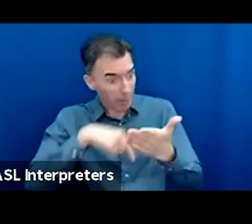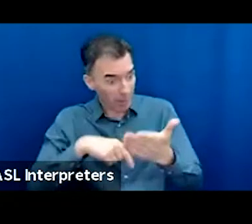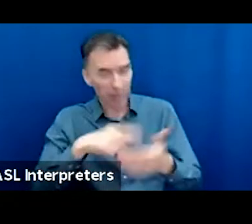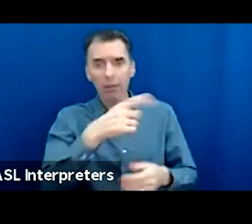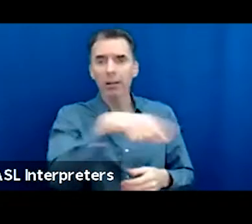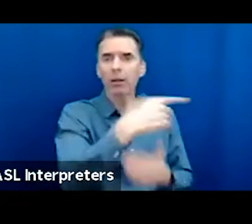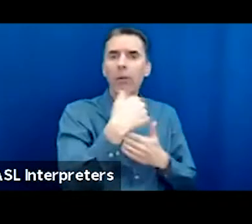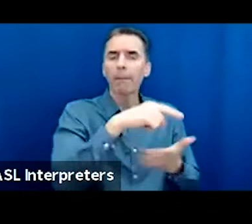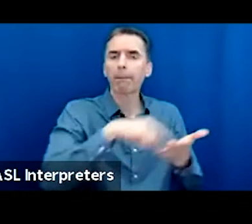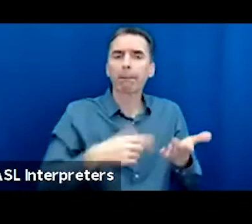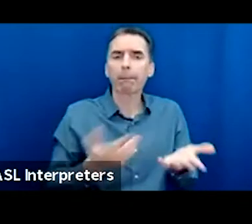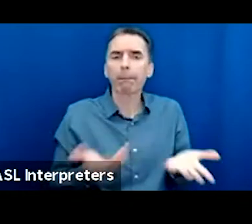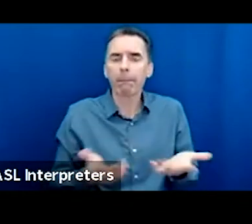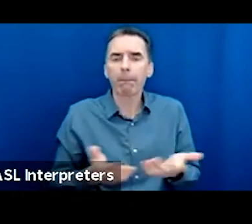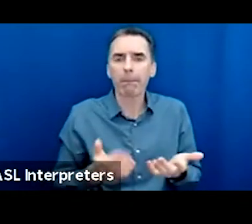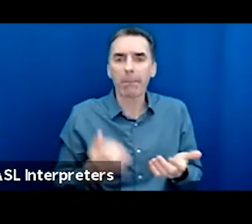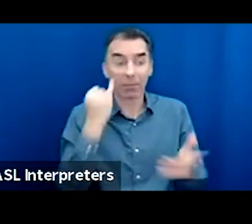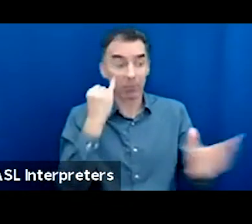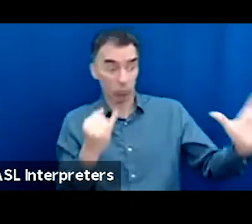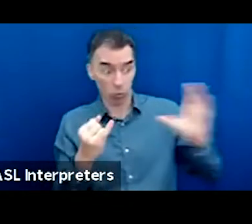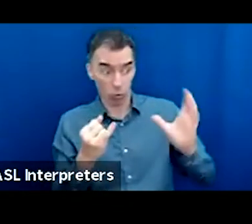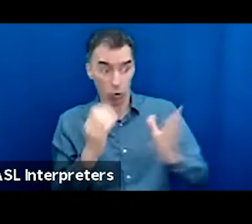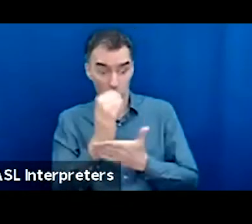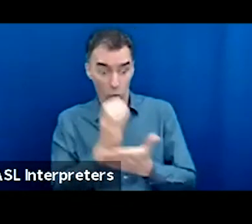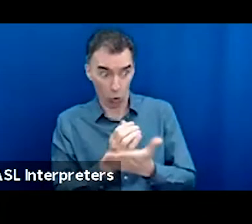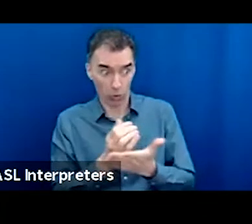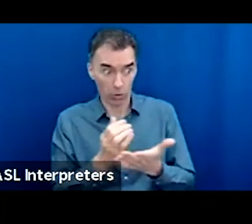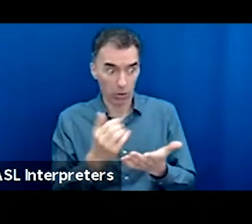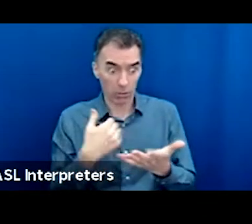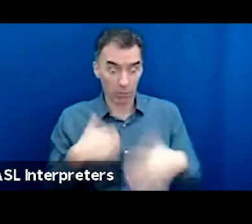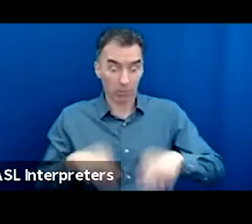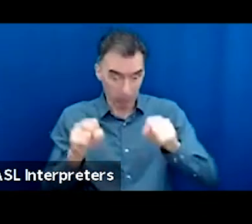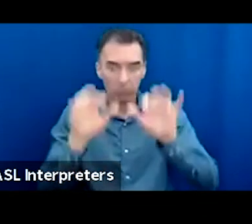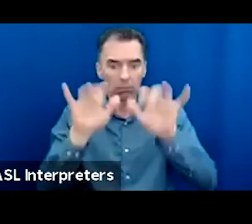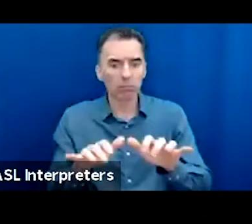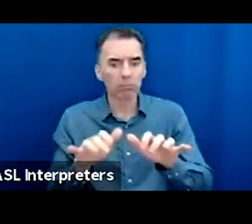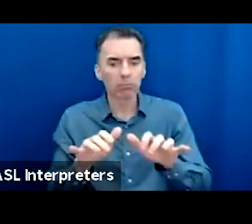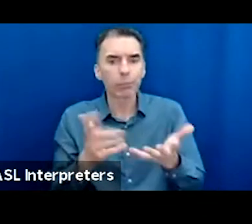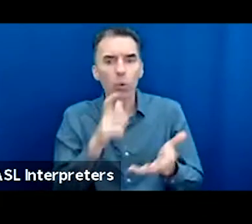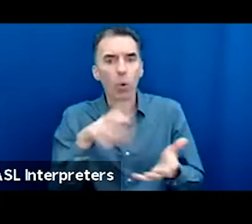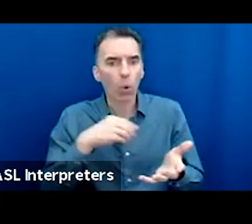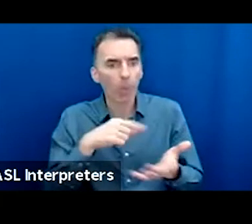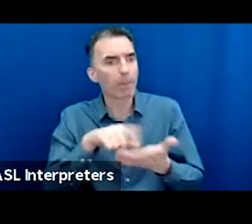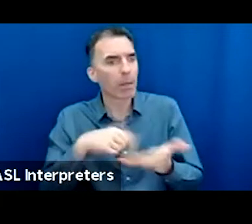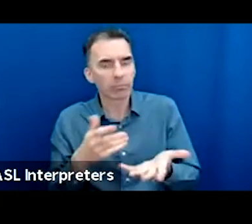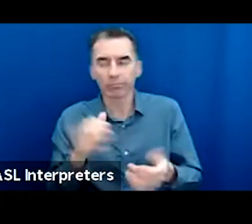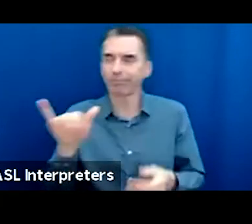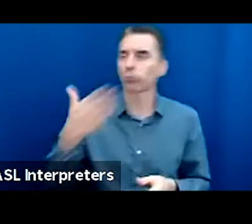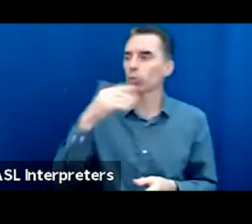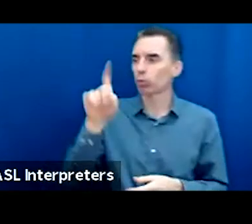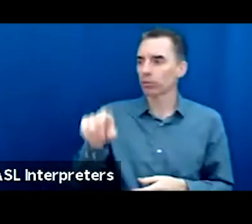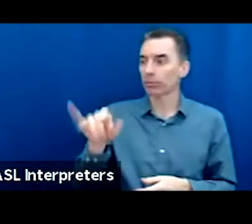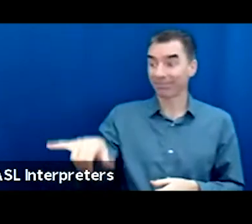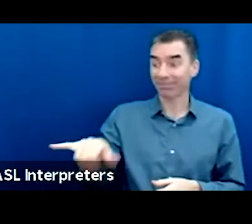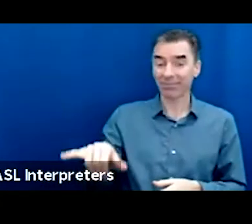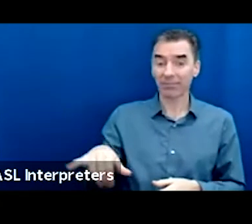us when we're given a course, or we're offered a course? Thank you. It's really great questions, and unfortunately the answers are going to